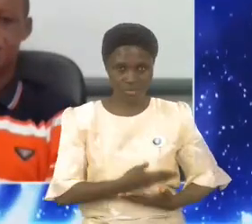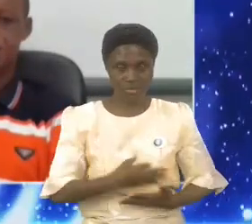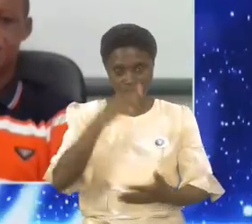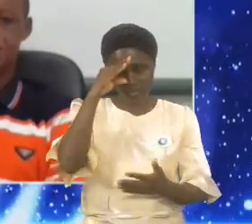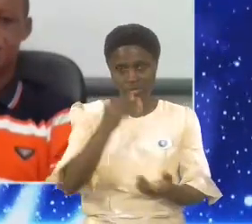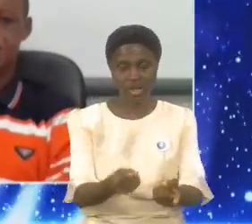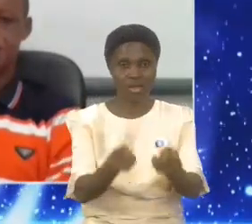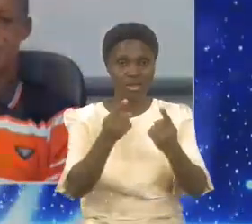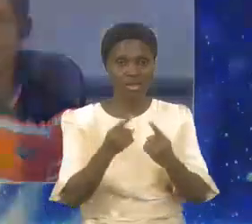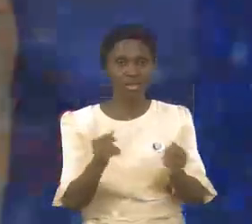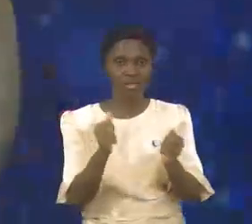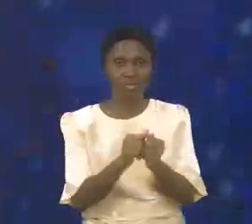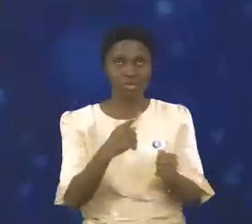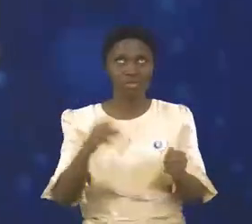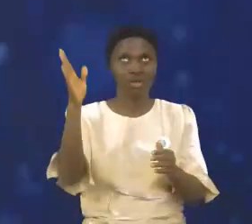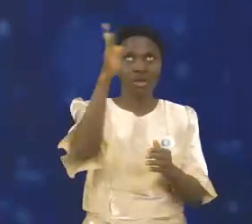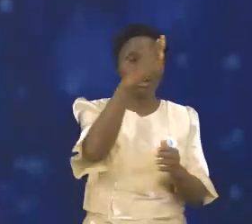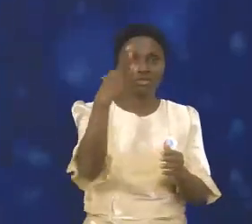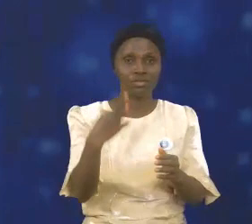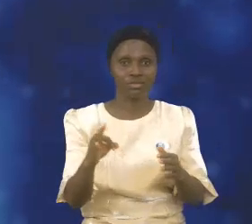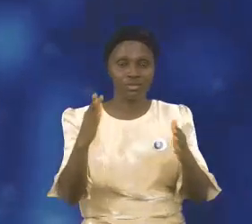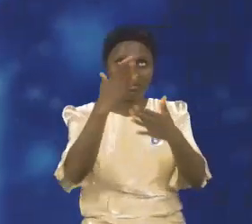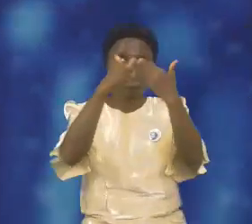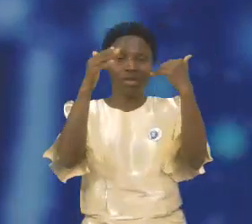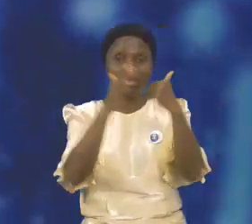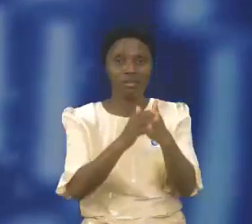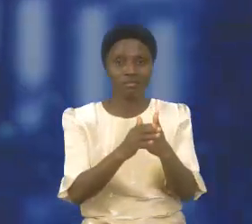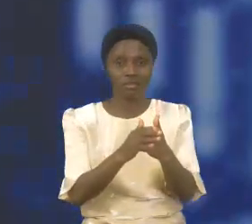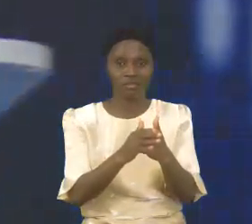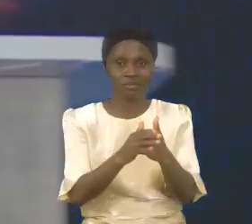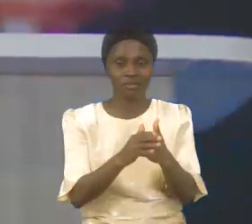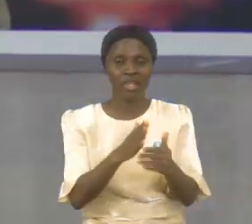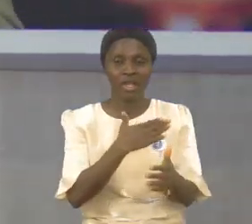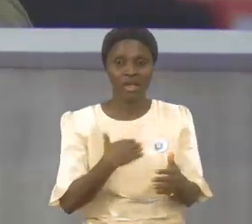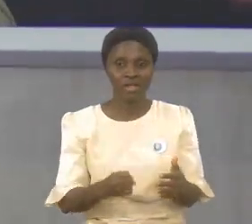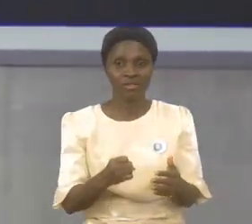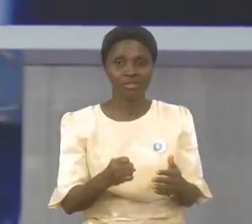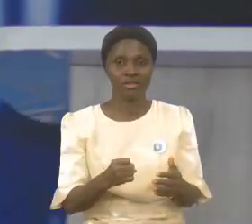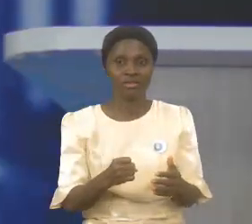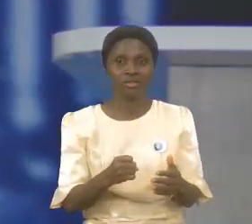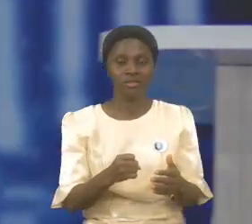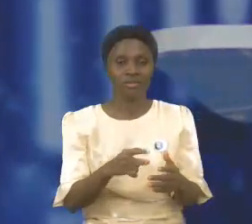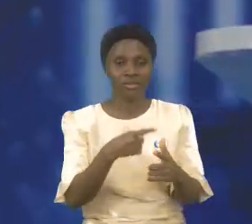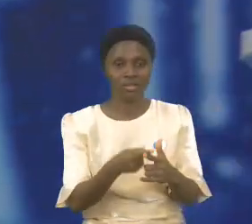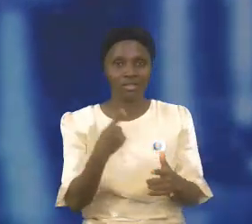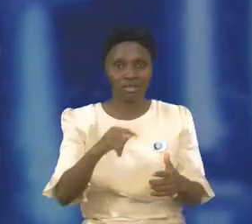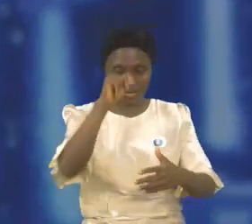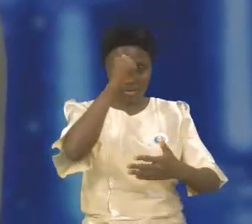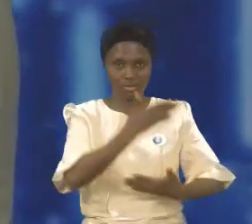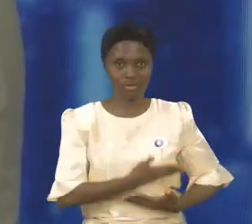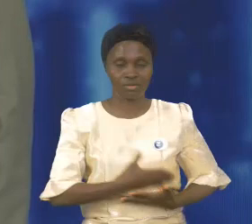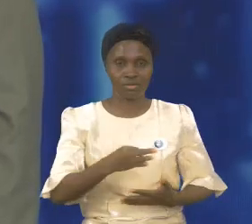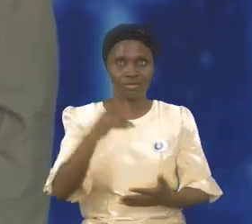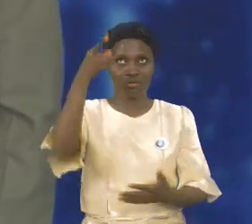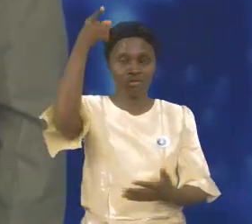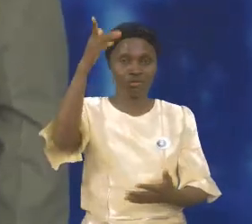the clouds of heaven. Clouds of heaven, are you then the Son of God, the